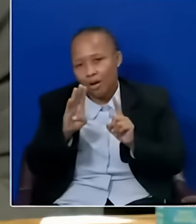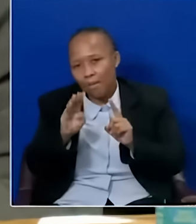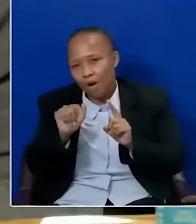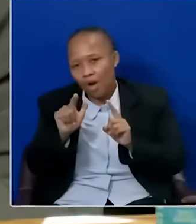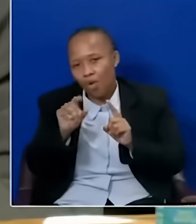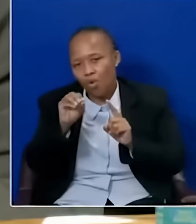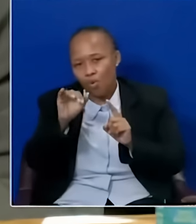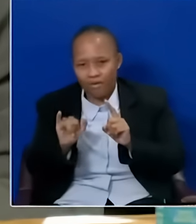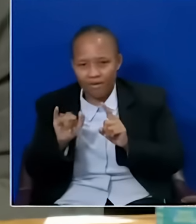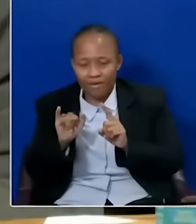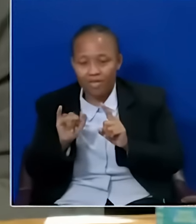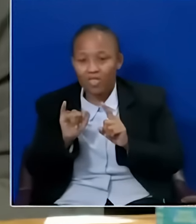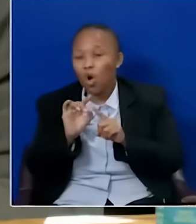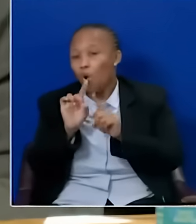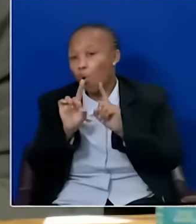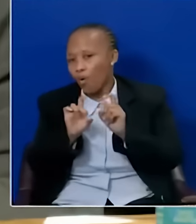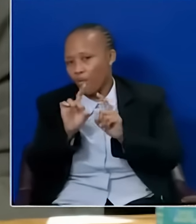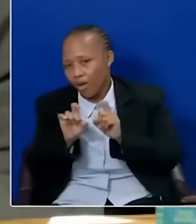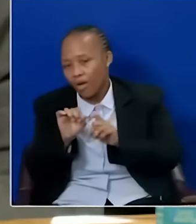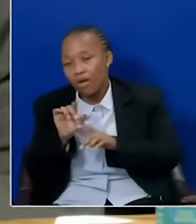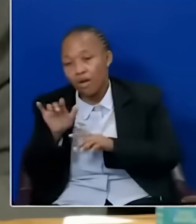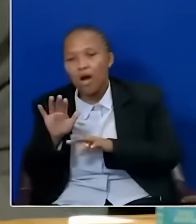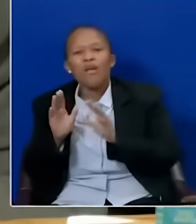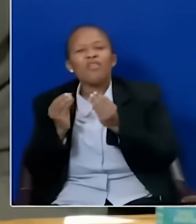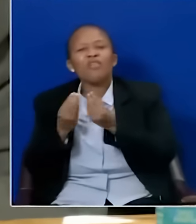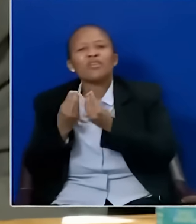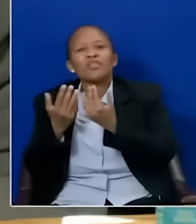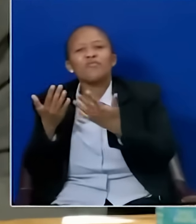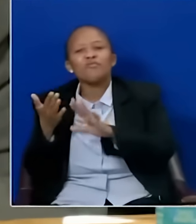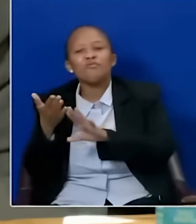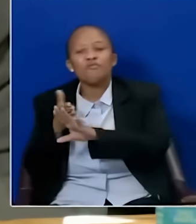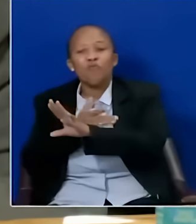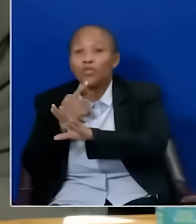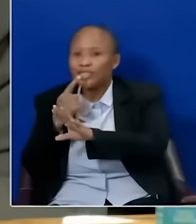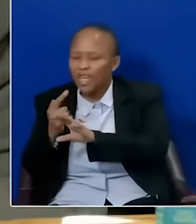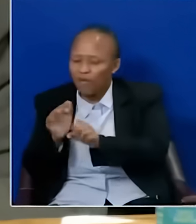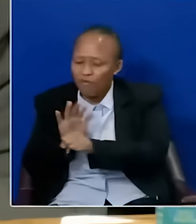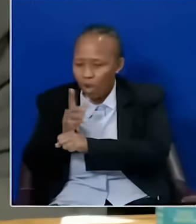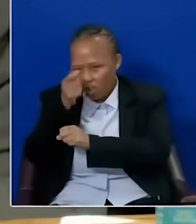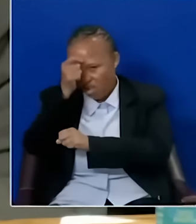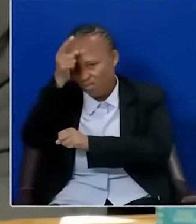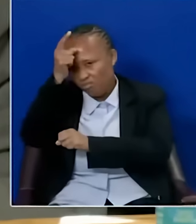said earlier, but what might not have been fully understood, is you have inspected